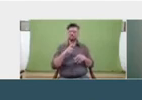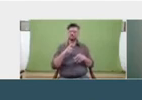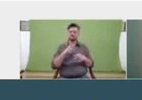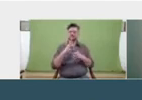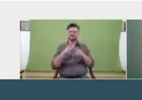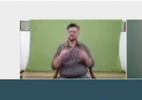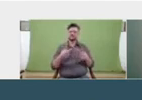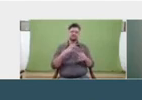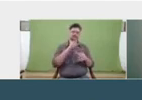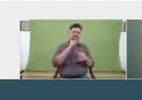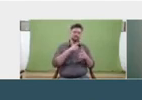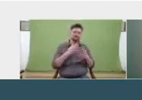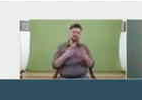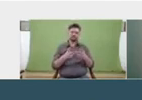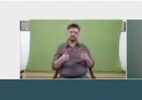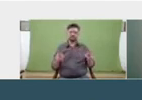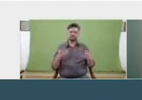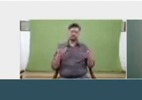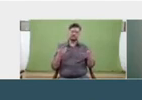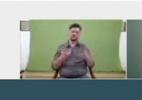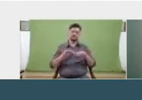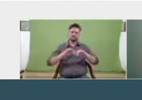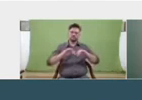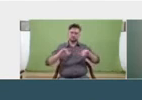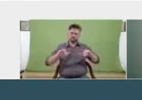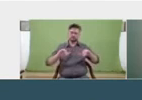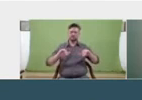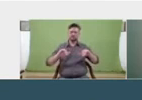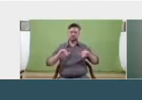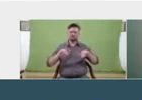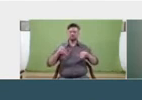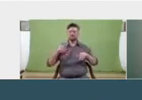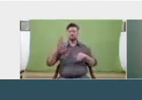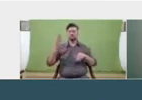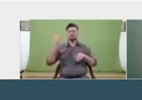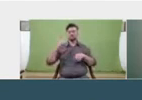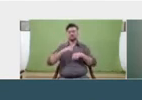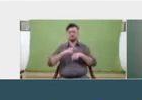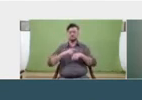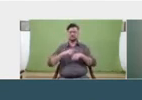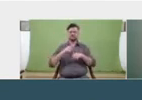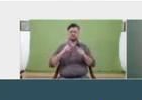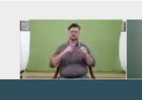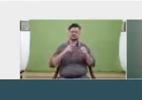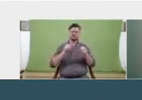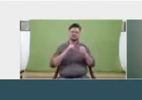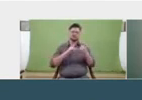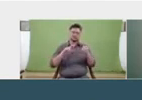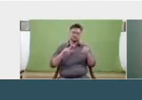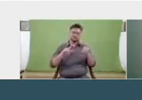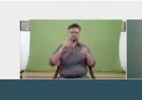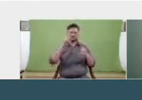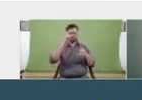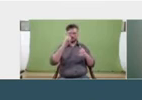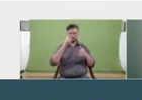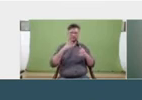languages and therefore the early scholars insisted that they were looking at asl and english for example and said asl american